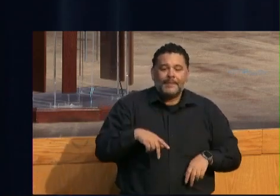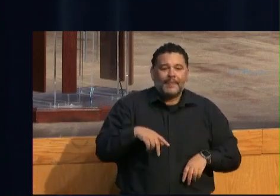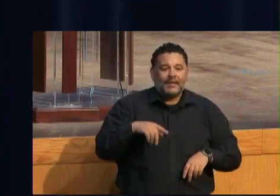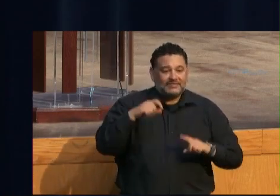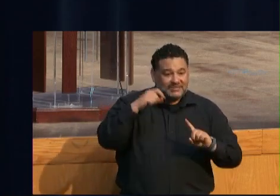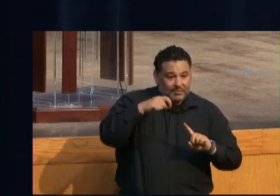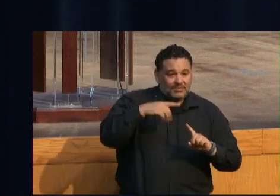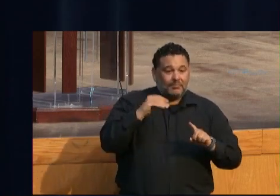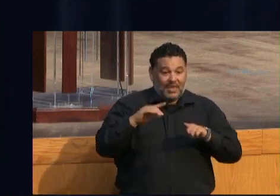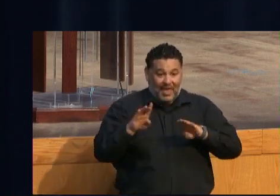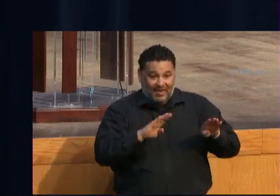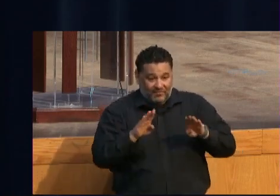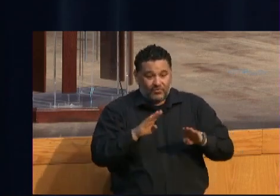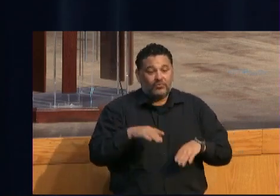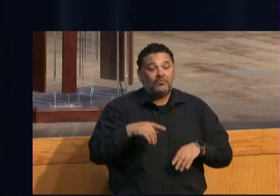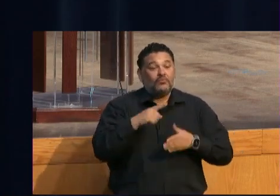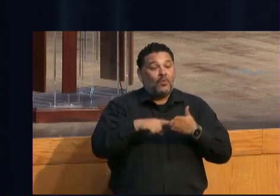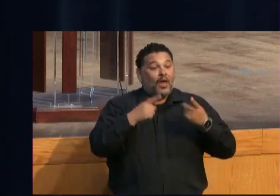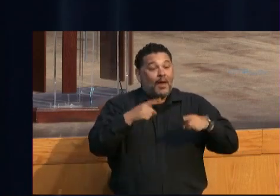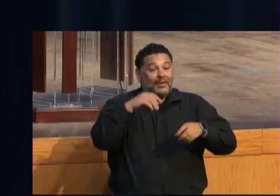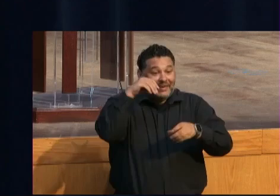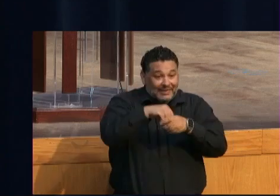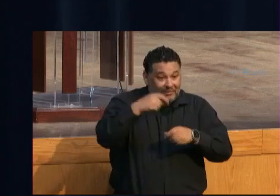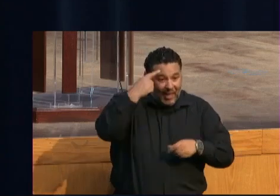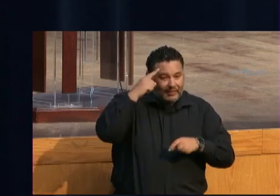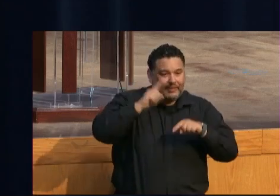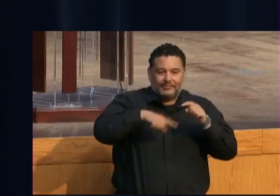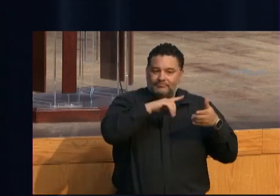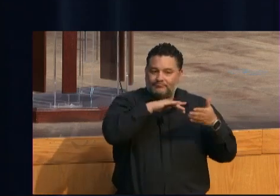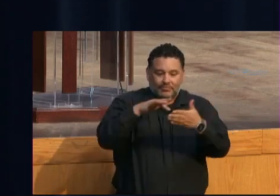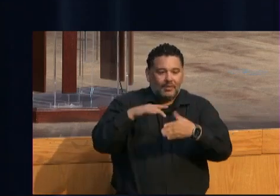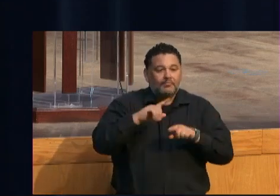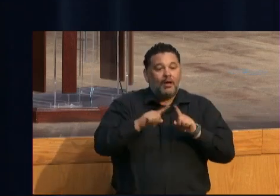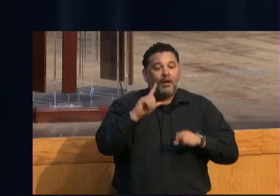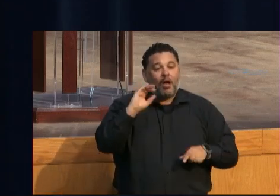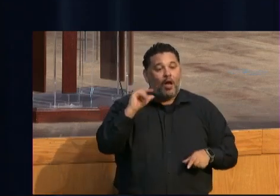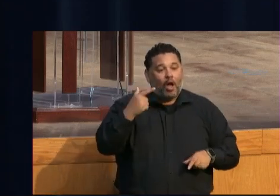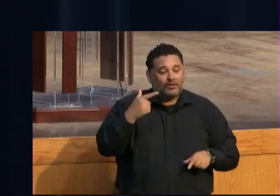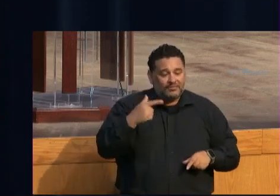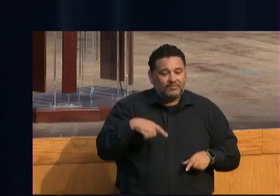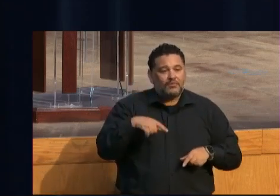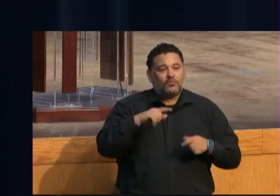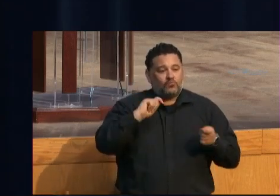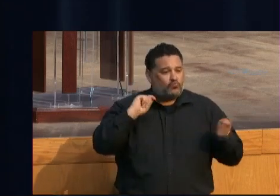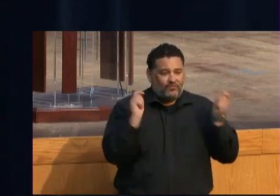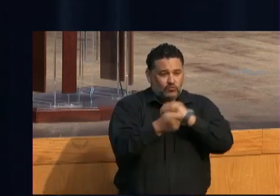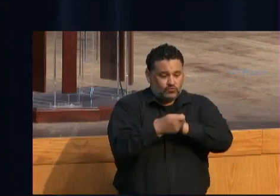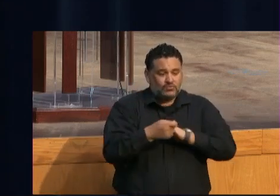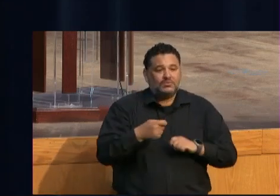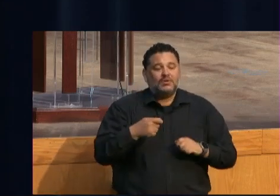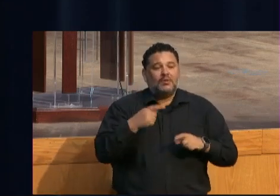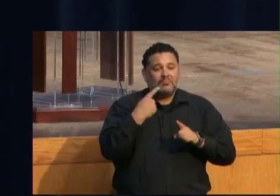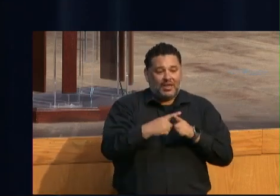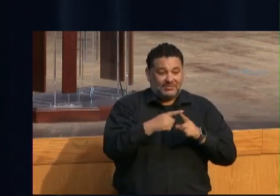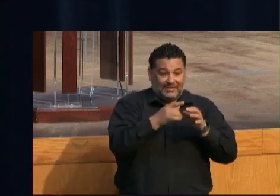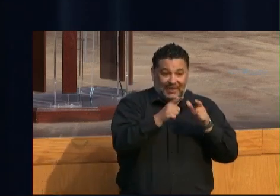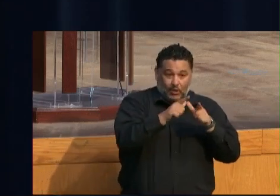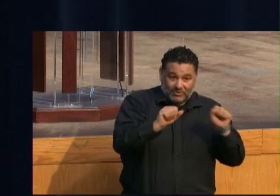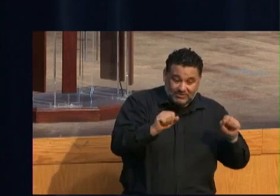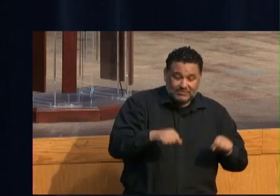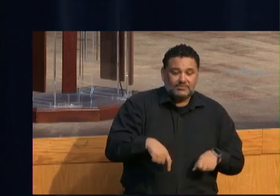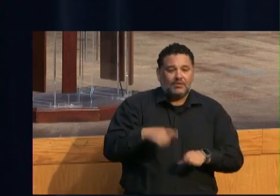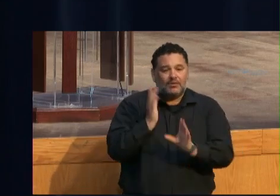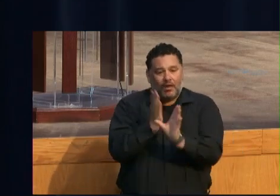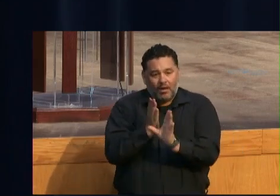and whatever happens in the mind couldn't be studied. Well, the cognitive revolution paired with the linguistic and psychology